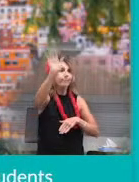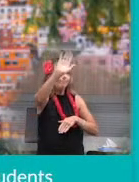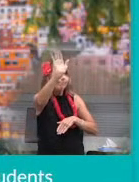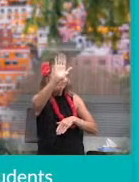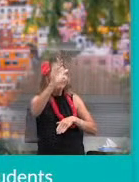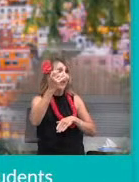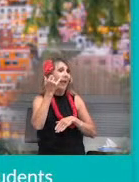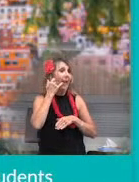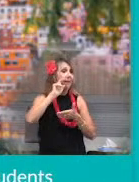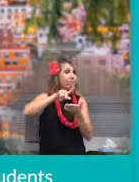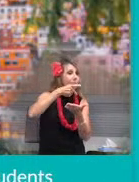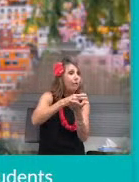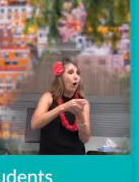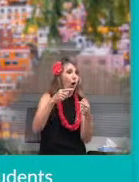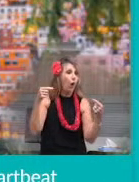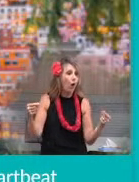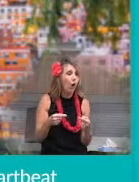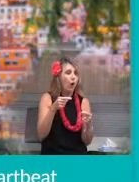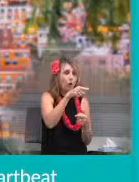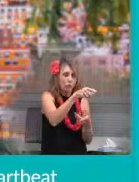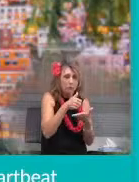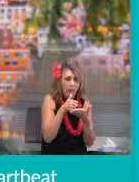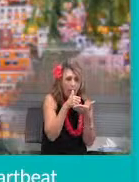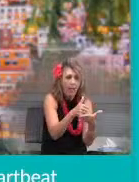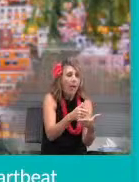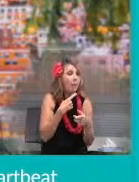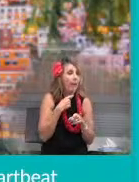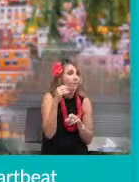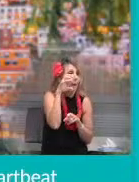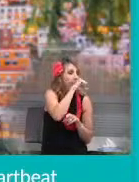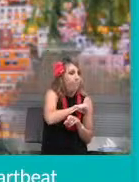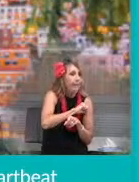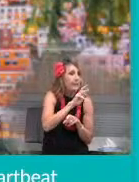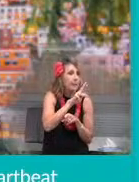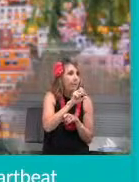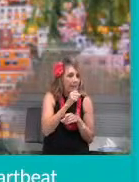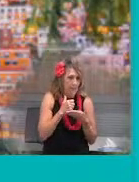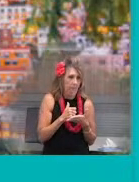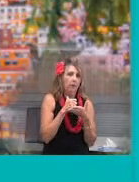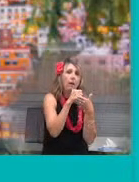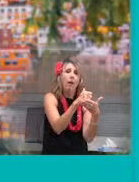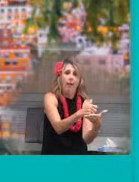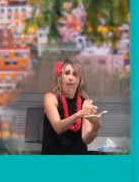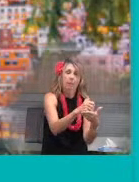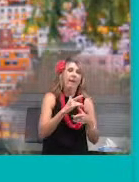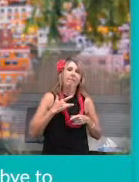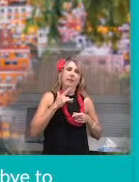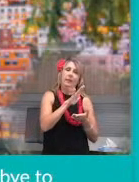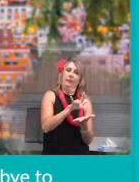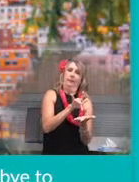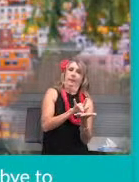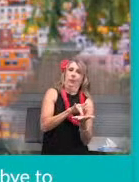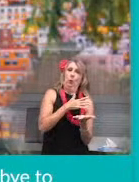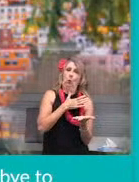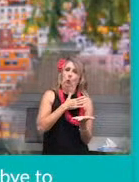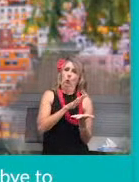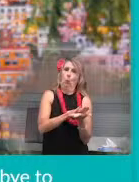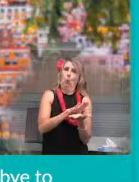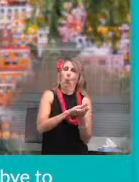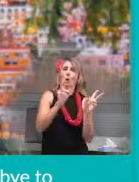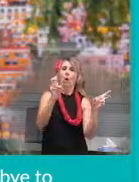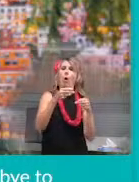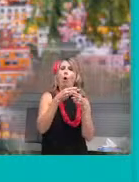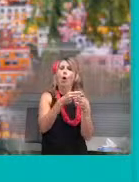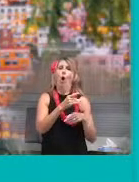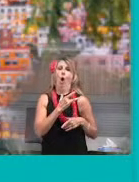scrapes and the rescuer when students missed the bus. Kathy was the heartbeat of the school, and we all know we've